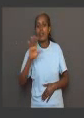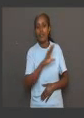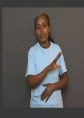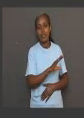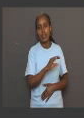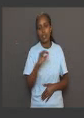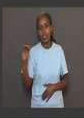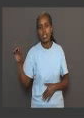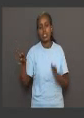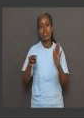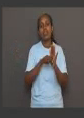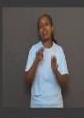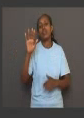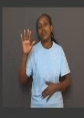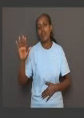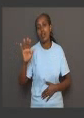and -5.